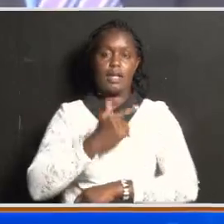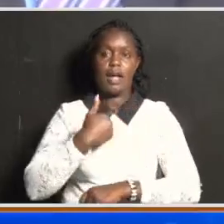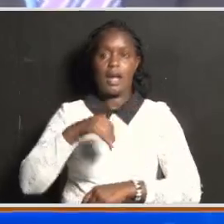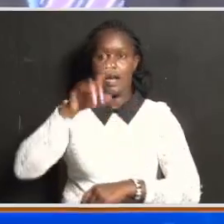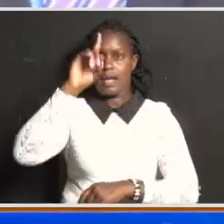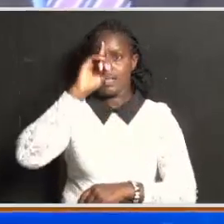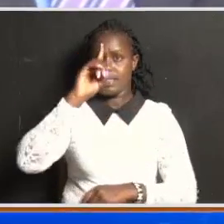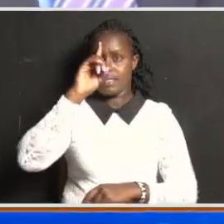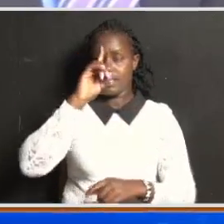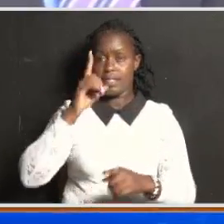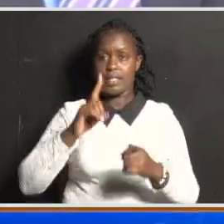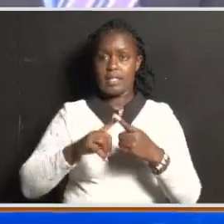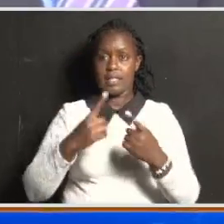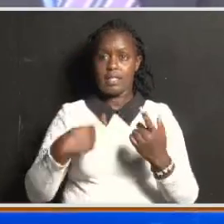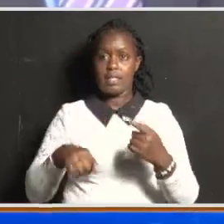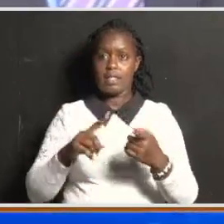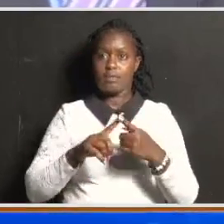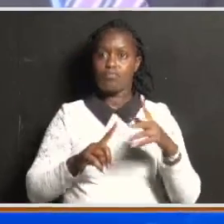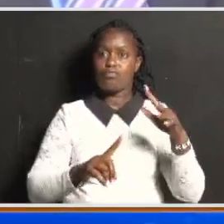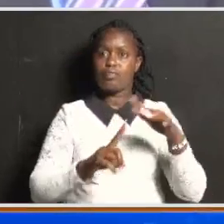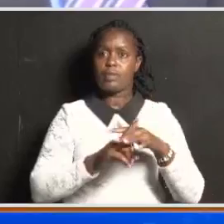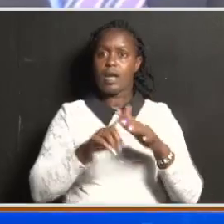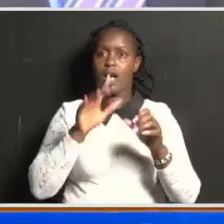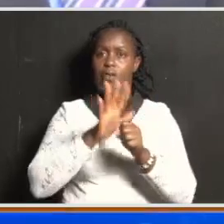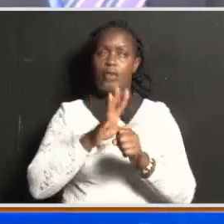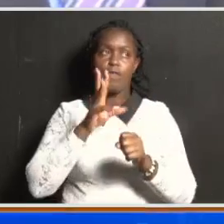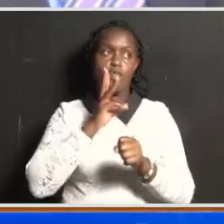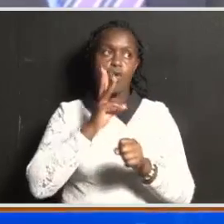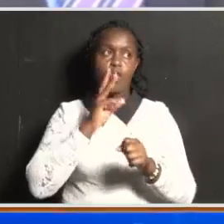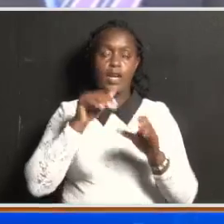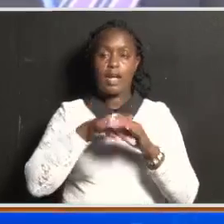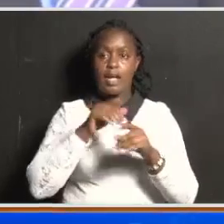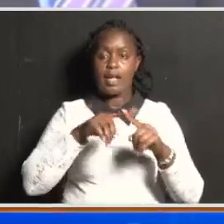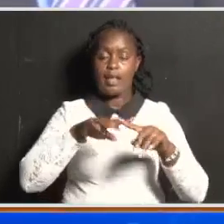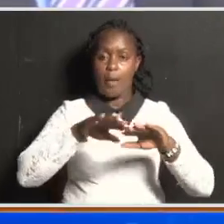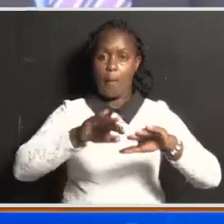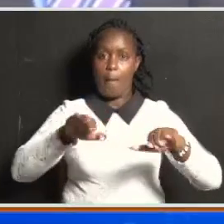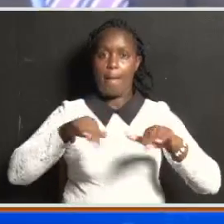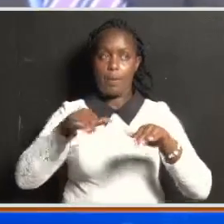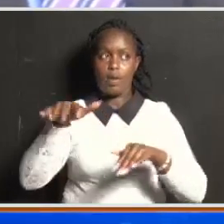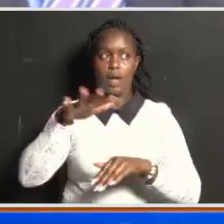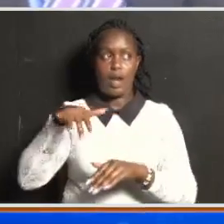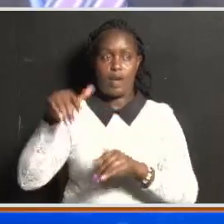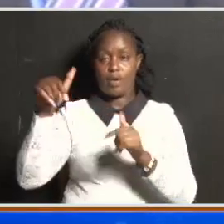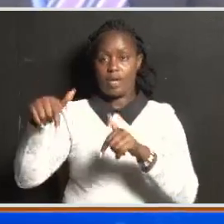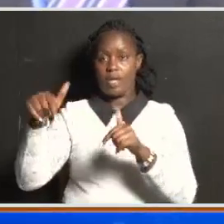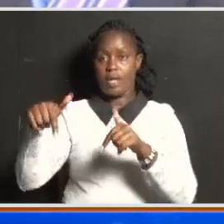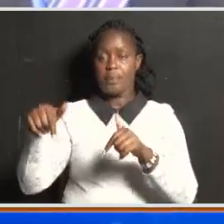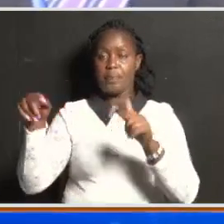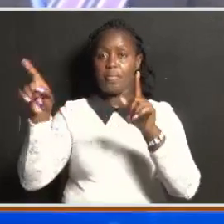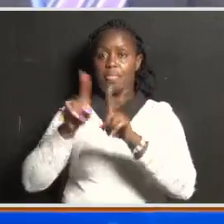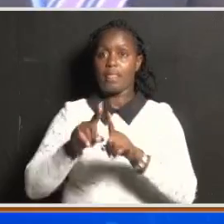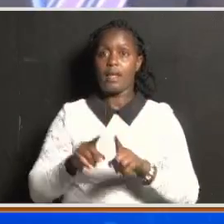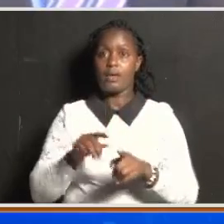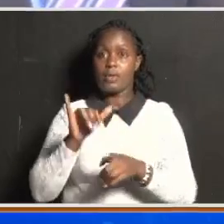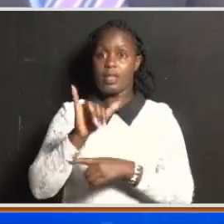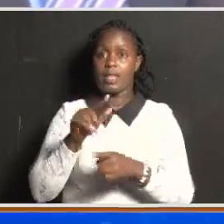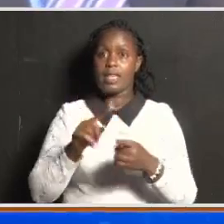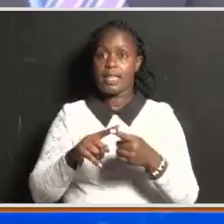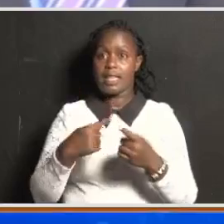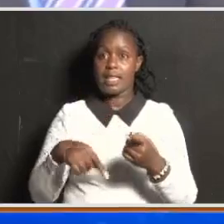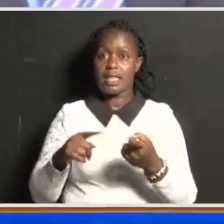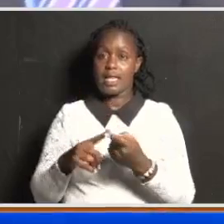clog and a lot of water accumulated into a pool around here, and that seeped back